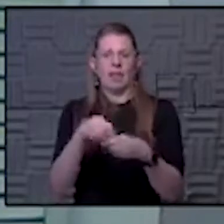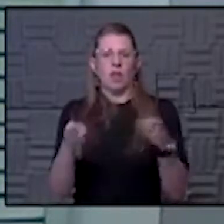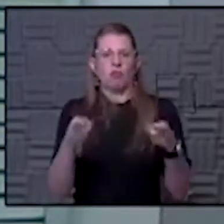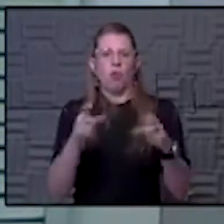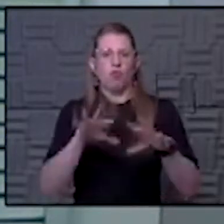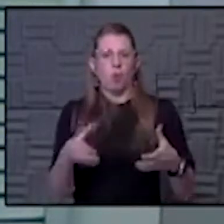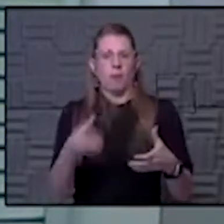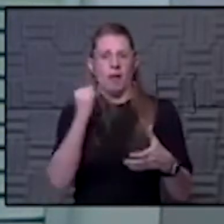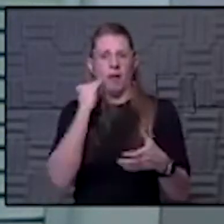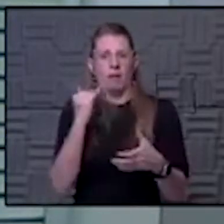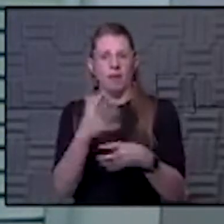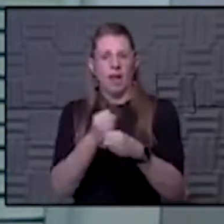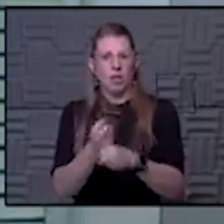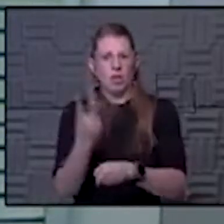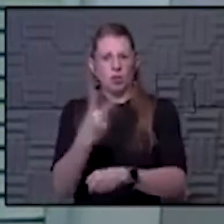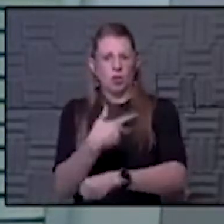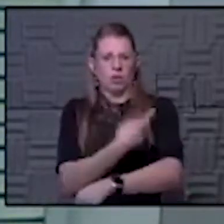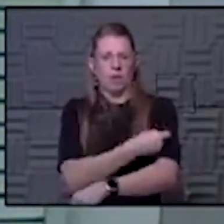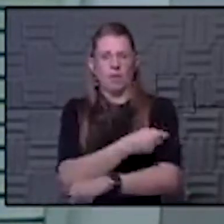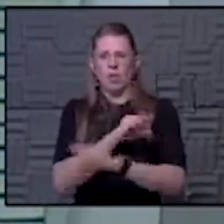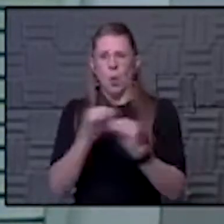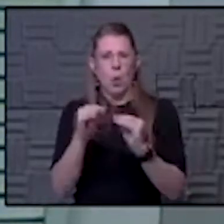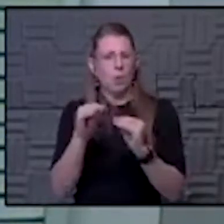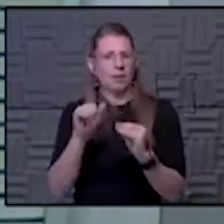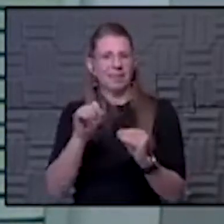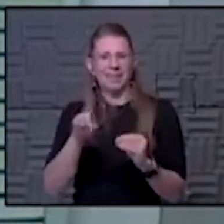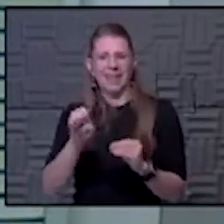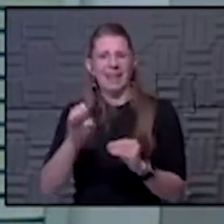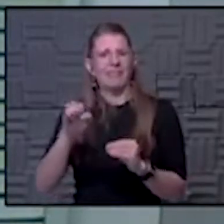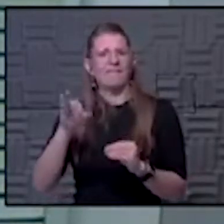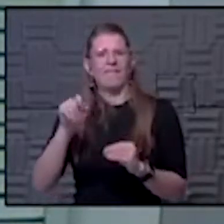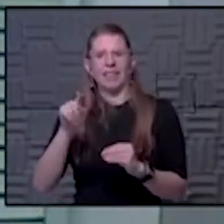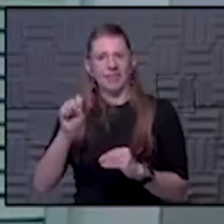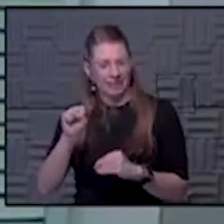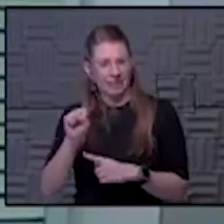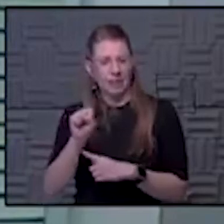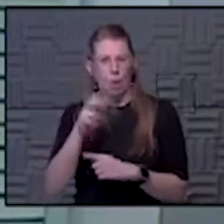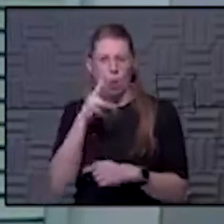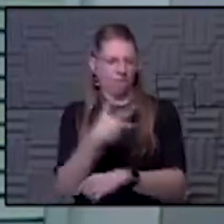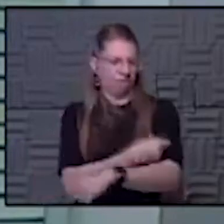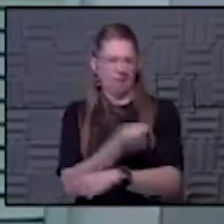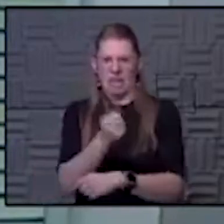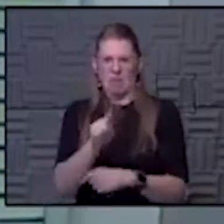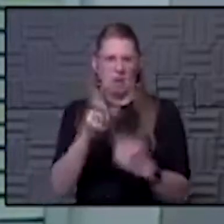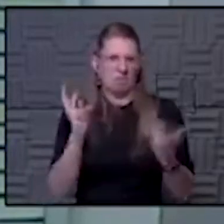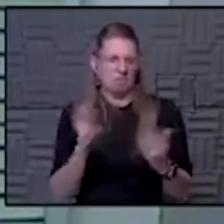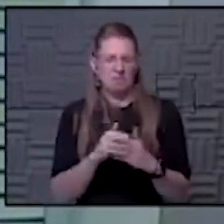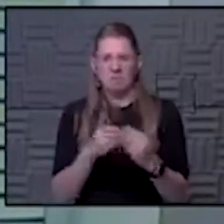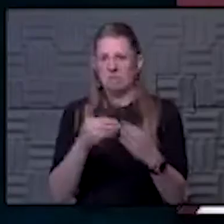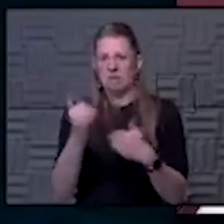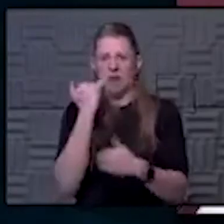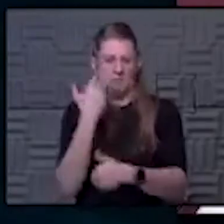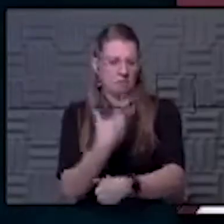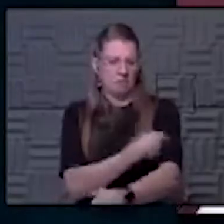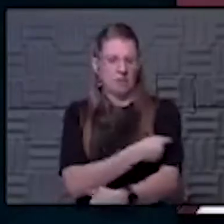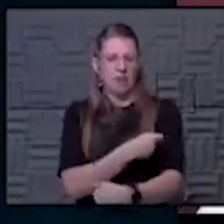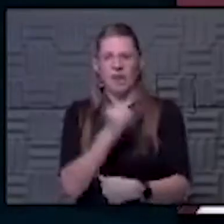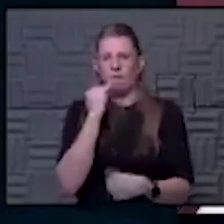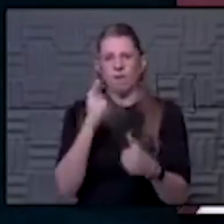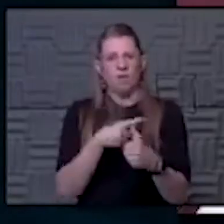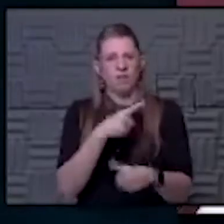if they received the 2 shots and didn't have any side effects. So we'll vaccinate anybody. There's no harm in revaccinating them, even if they got it the first